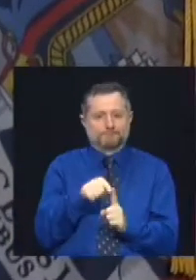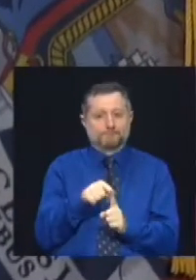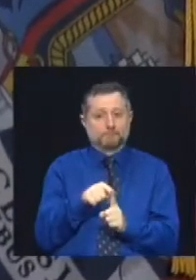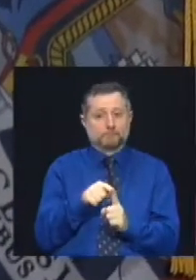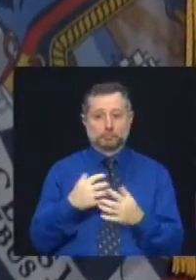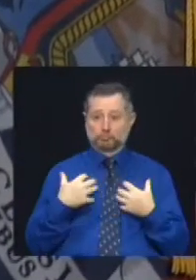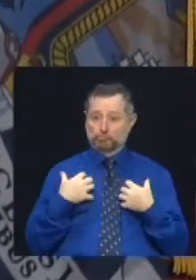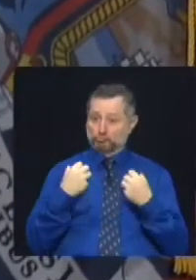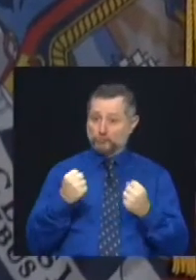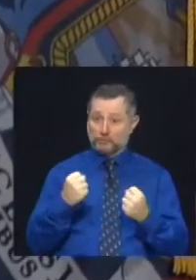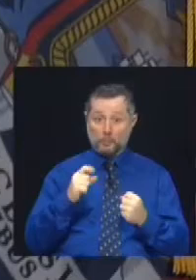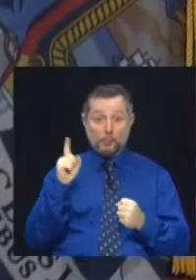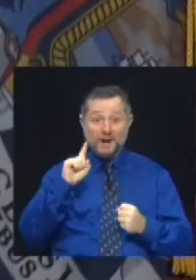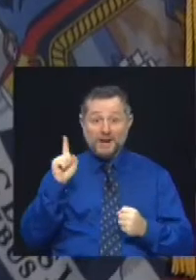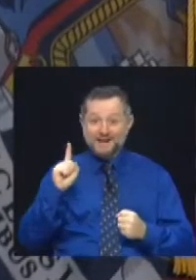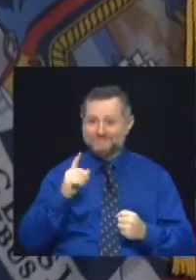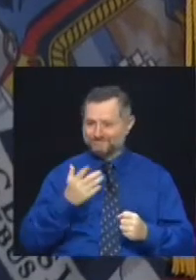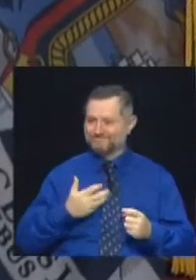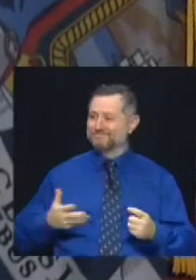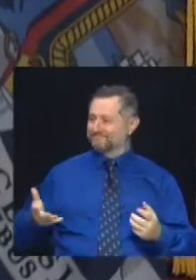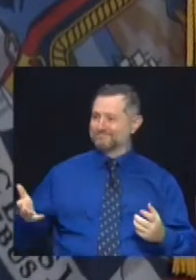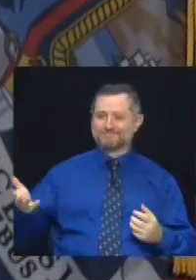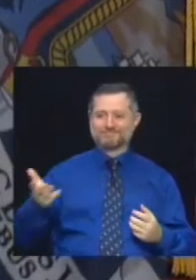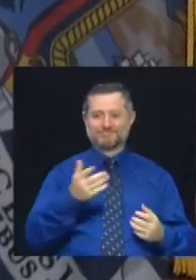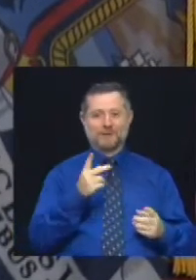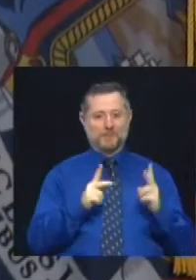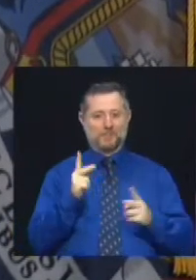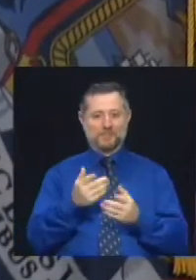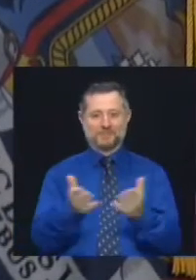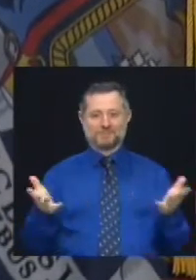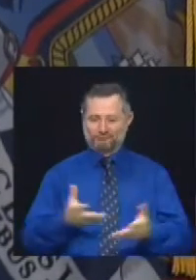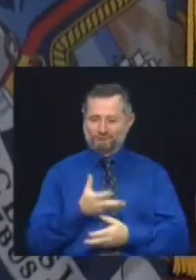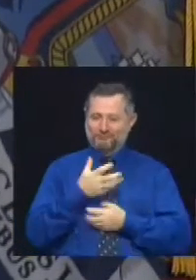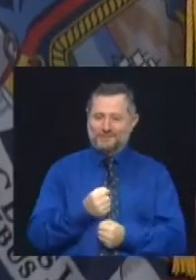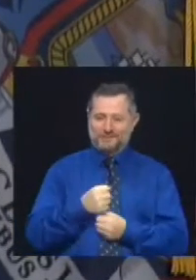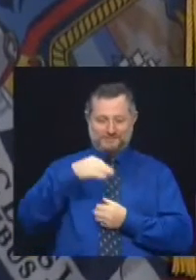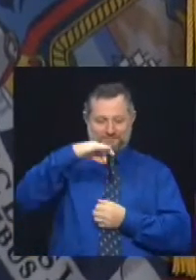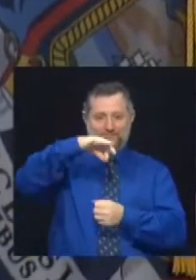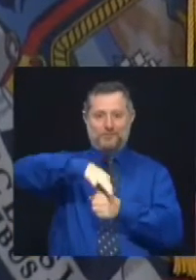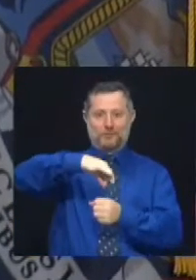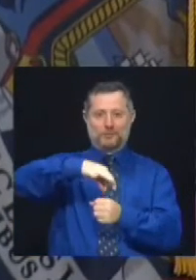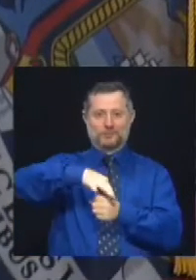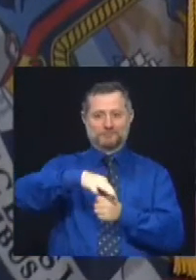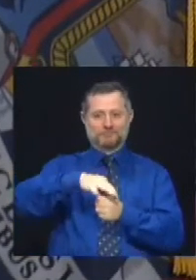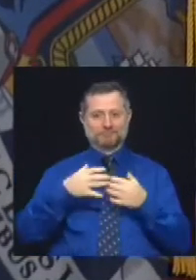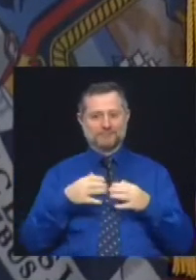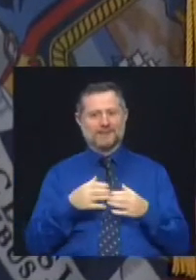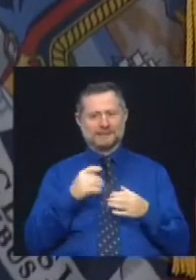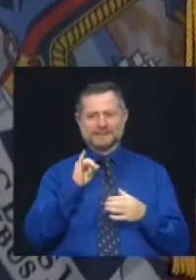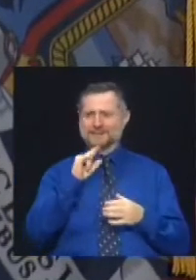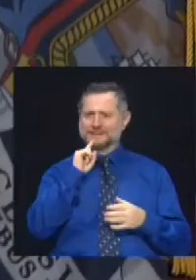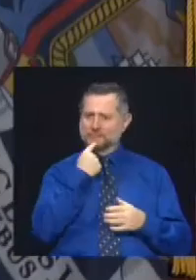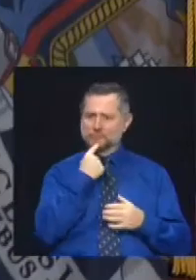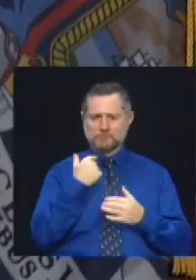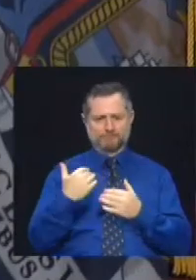and the confidence of the people who put us in these offices. And I take that very seriously.